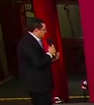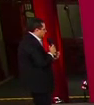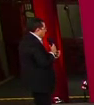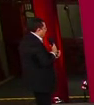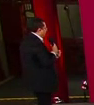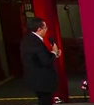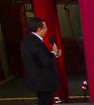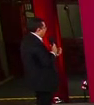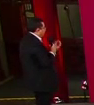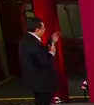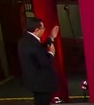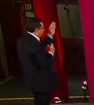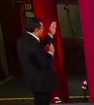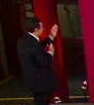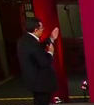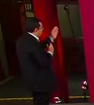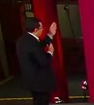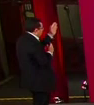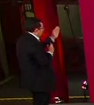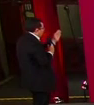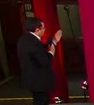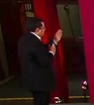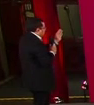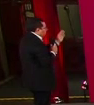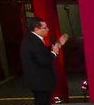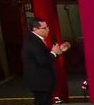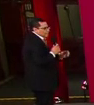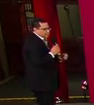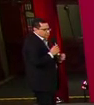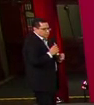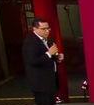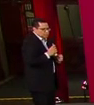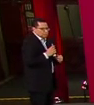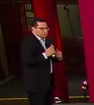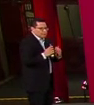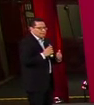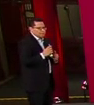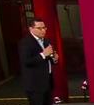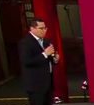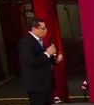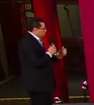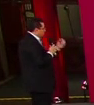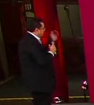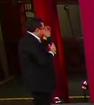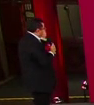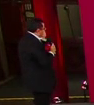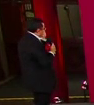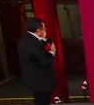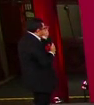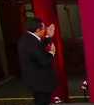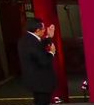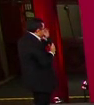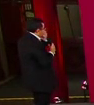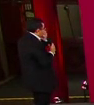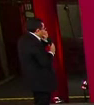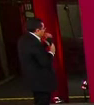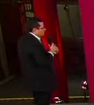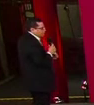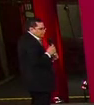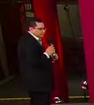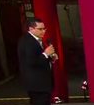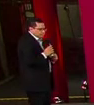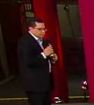And these 233 people who have unfortunately passed away, they all